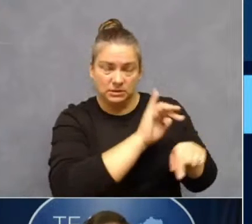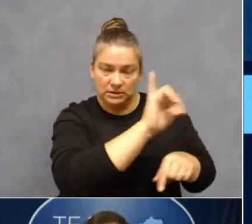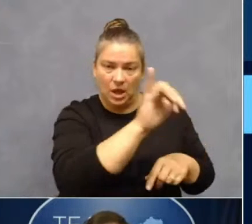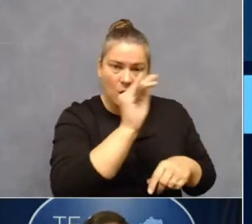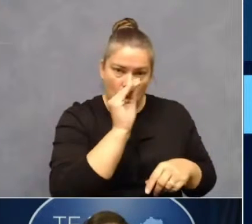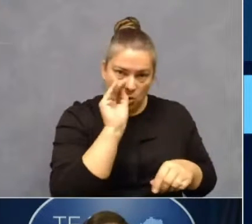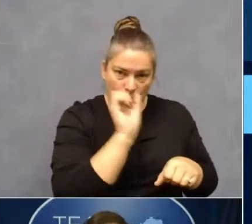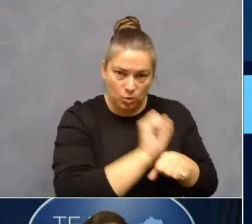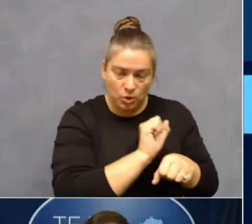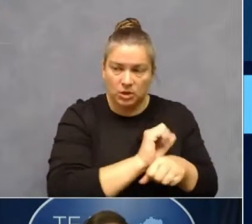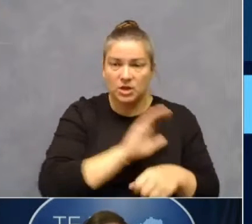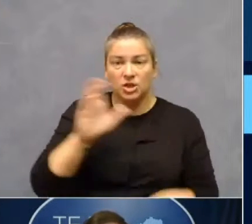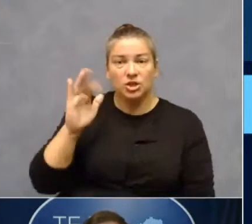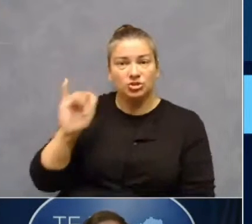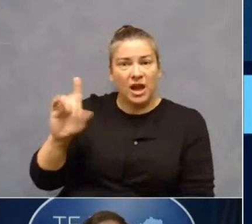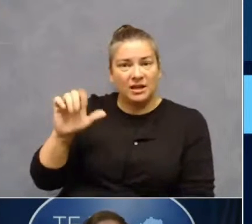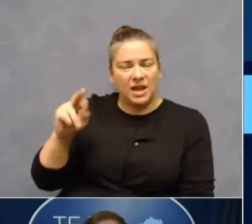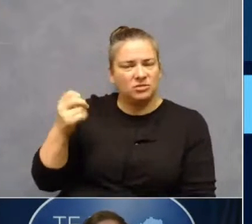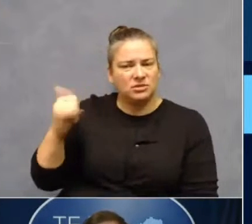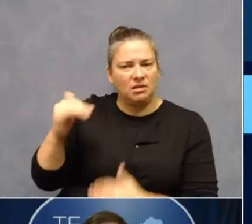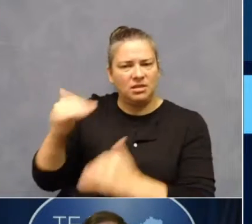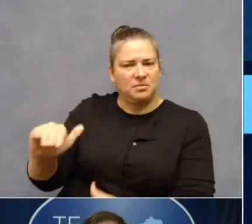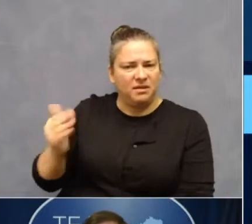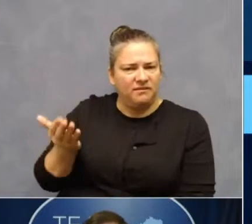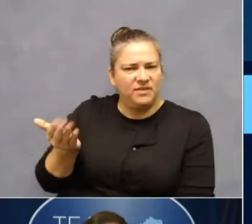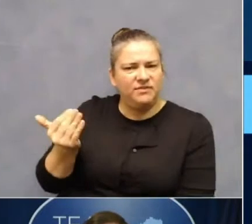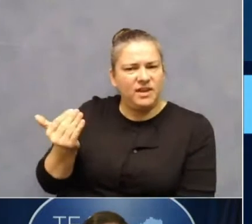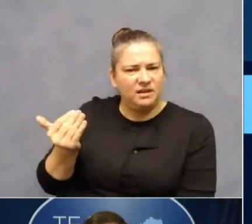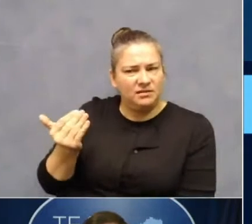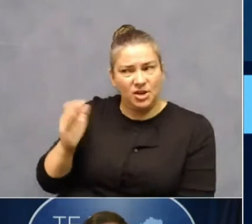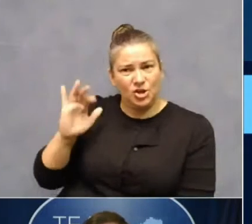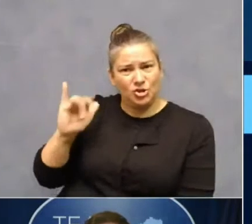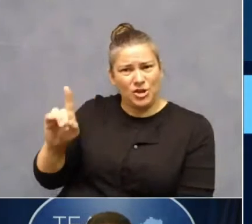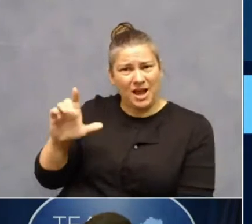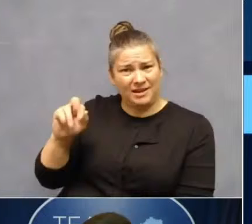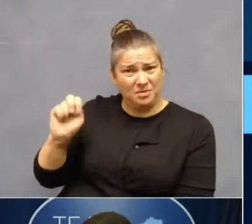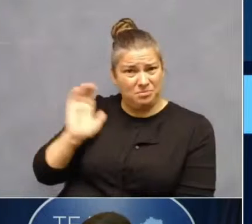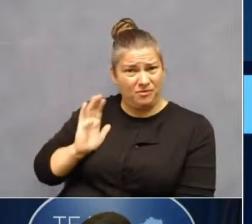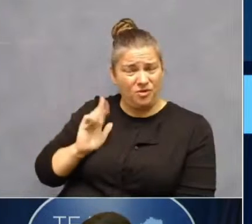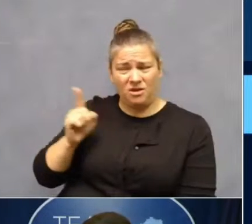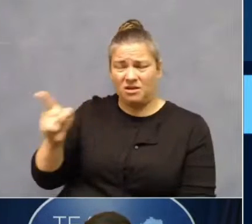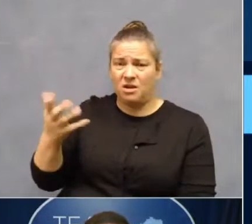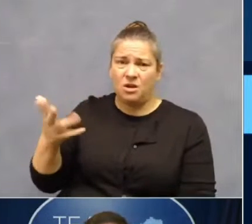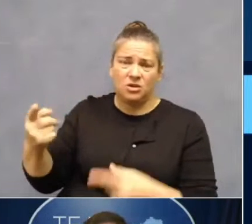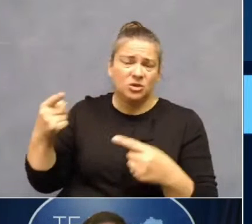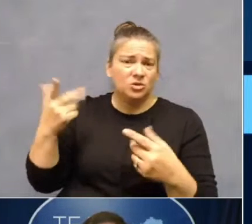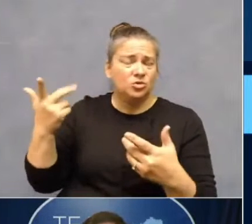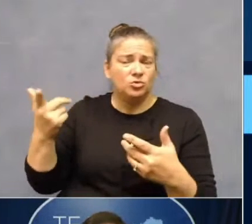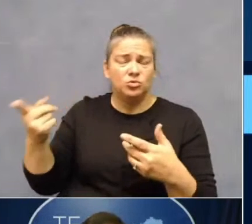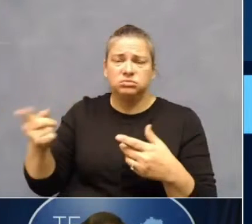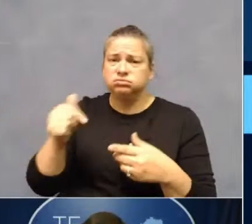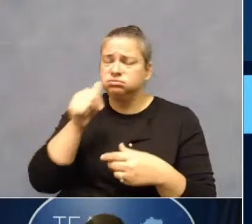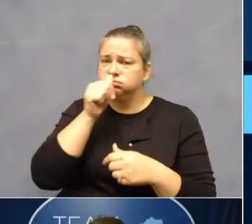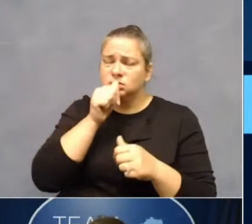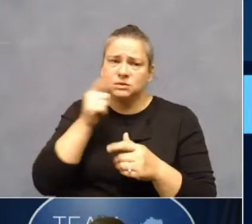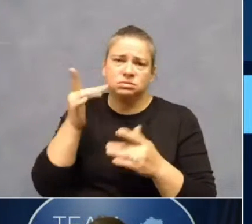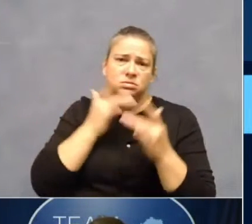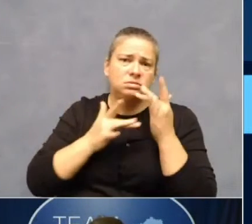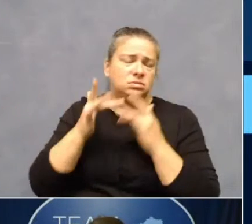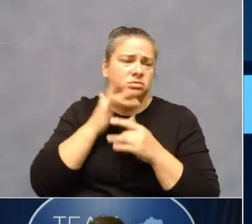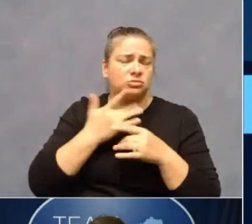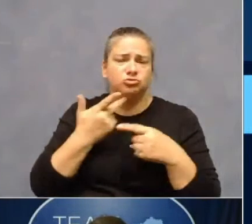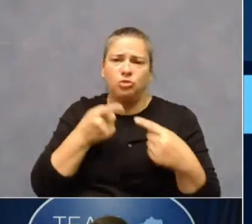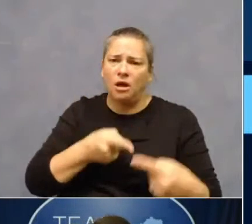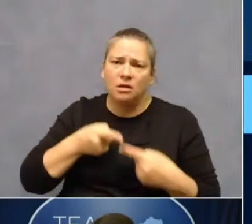15. Childcare facilities were already struggling. Economically, this makes it harder, but it helps to control